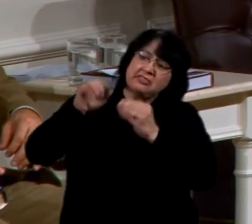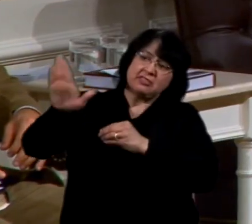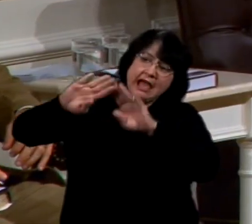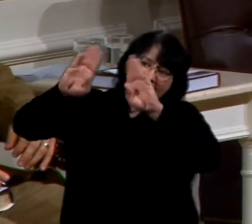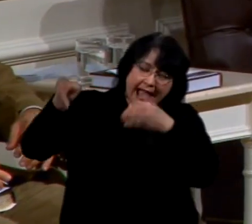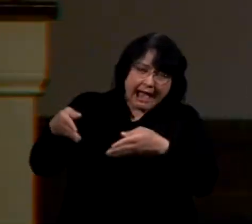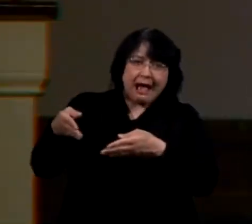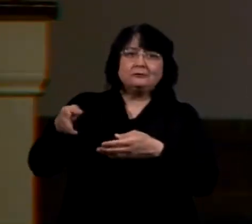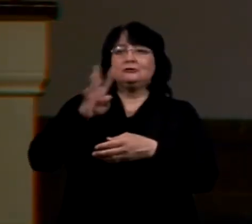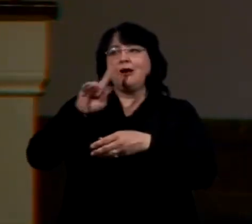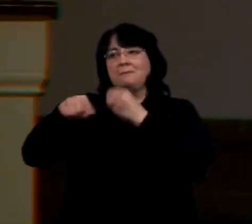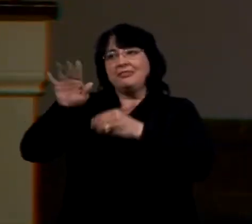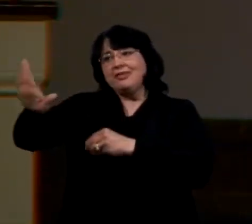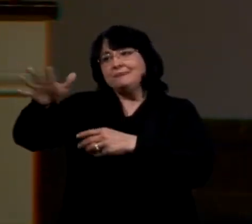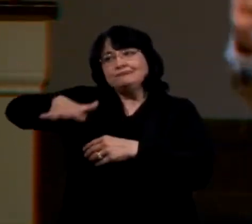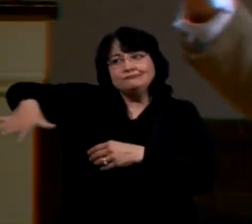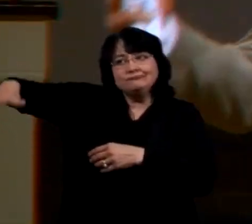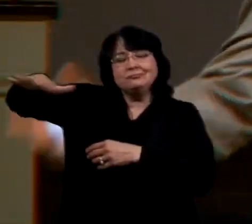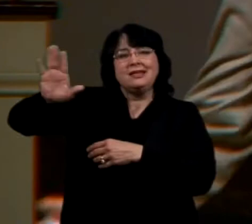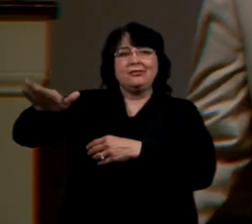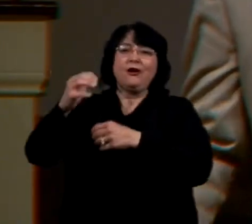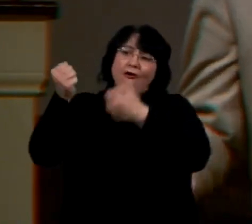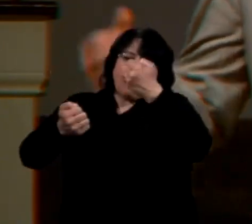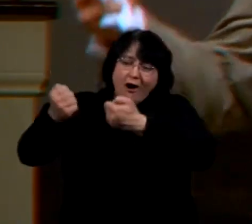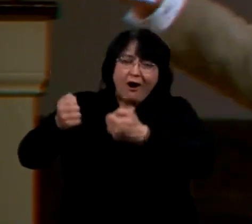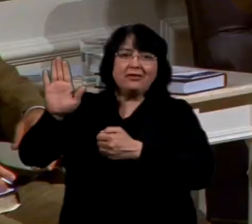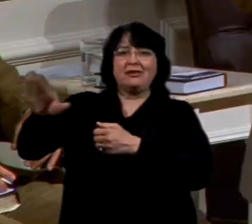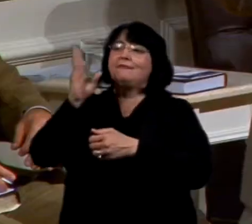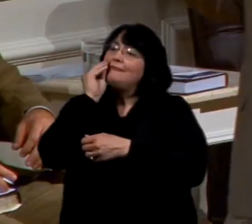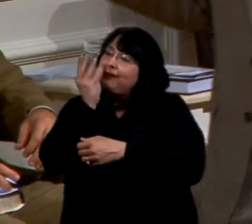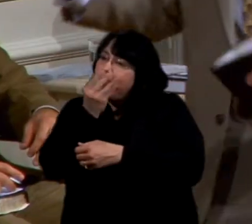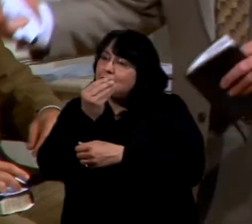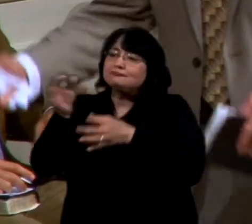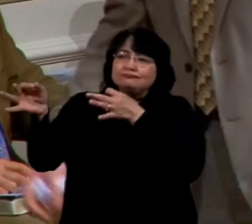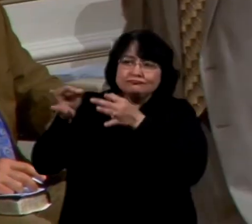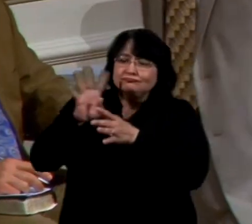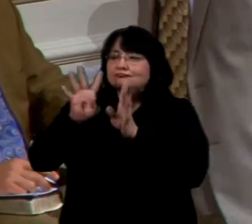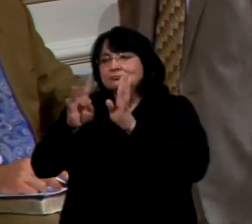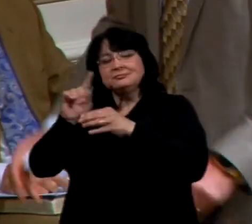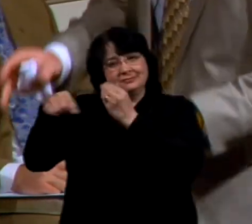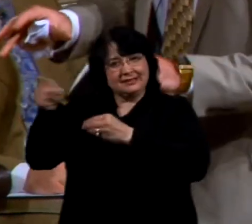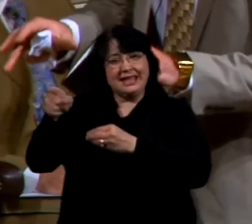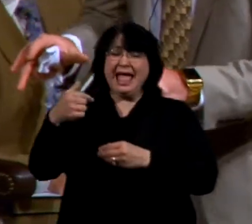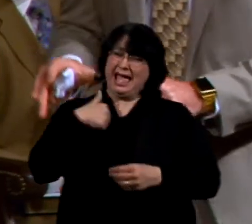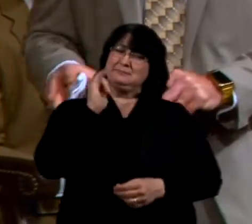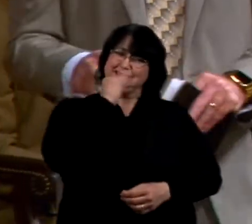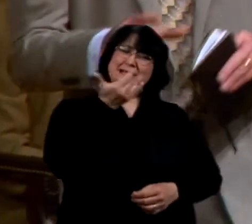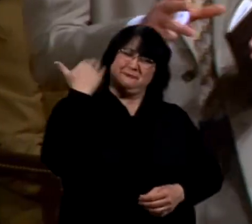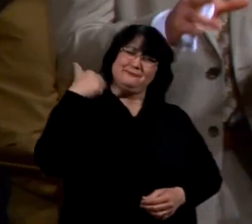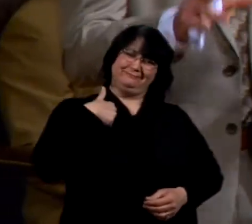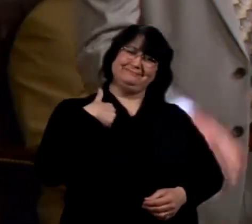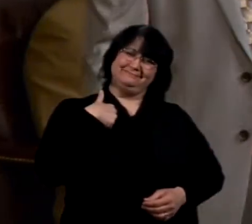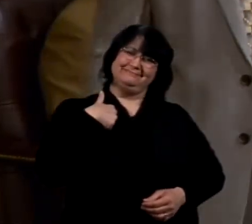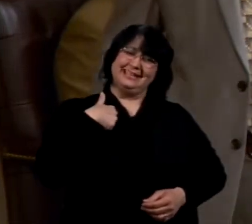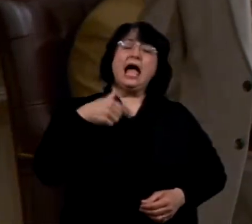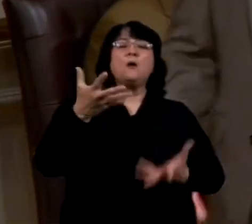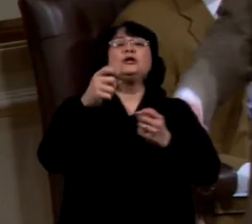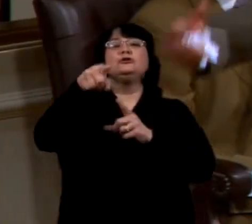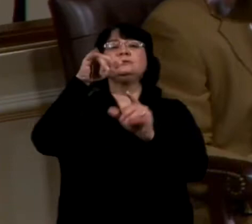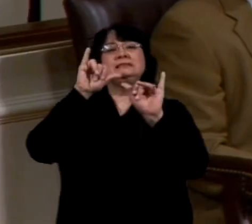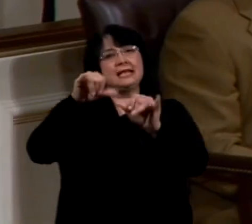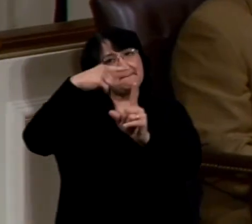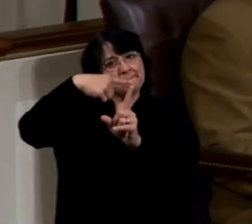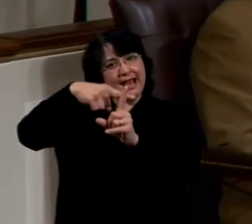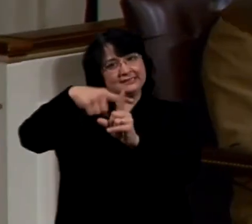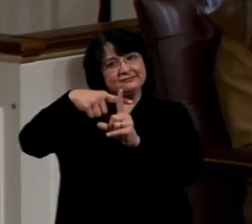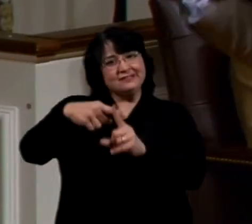or their neighborhood or their car or their flowers. Listen, and I've made all these mistakes. Again, I want you to be positive.